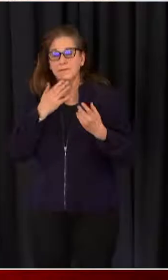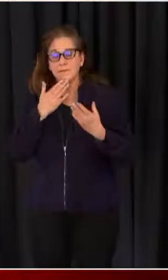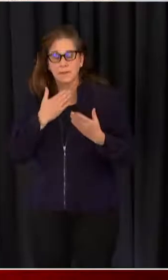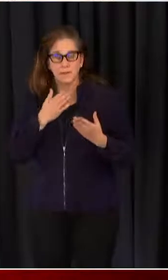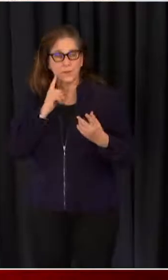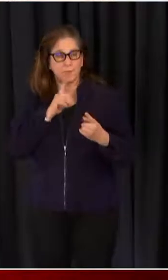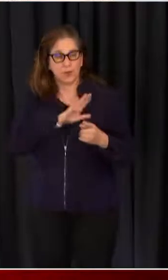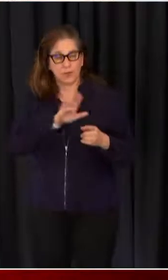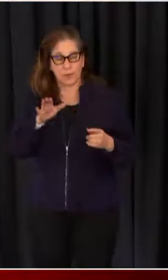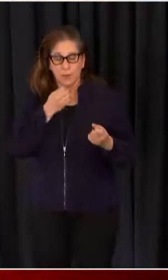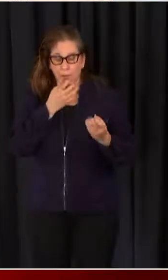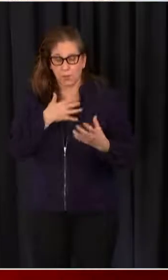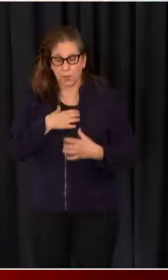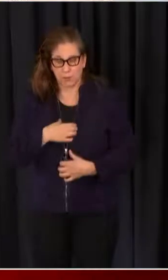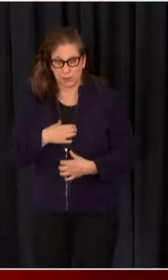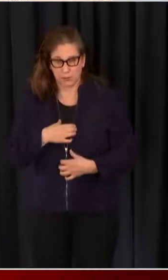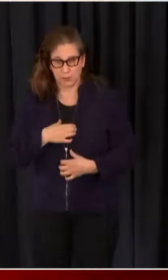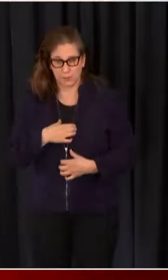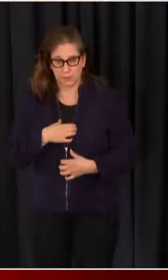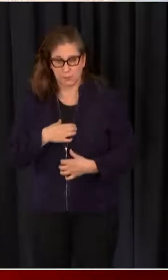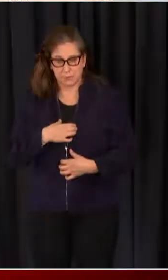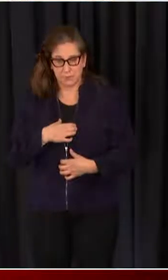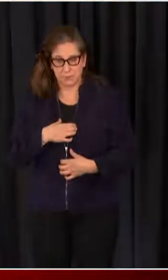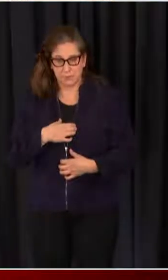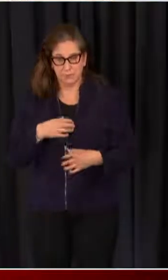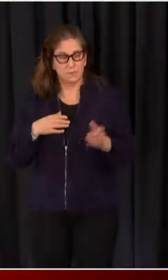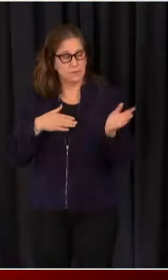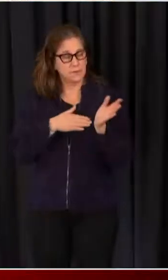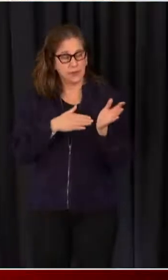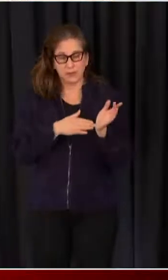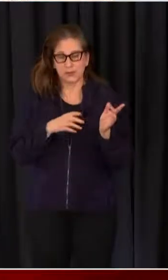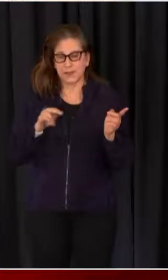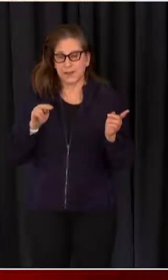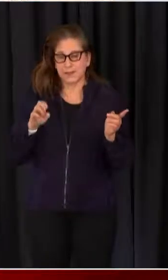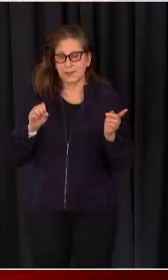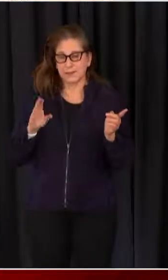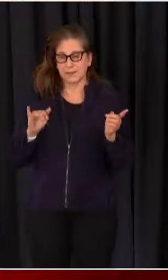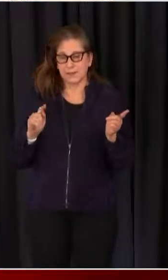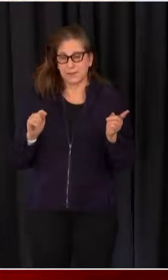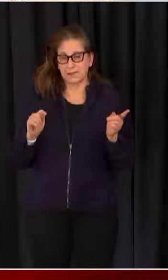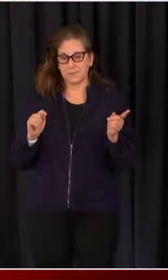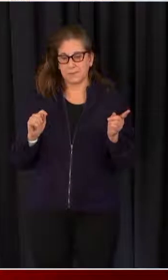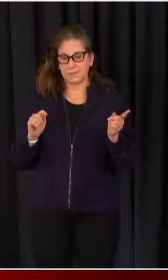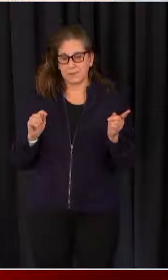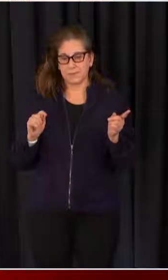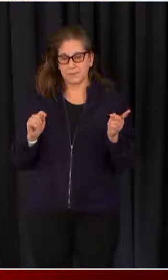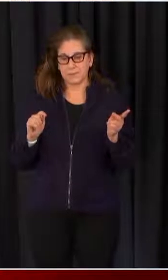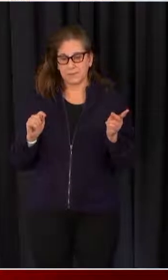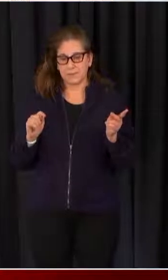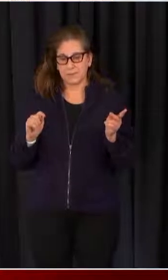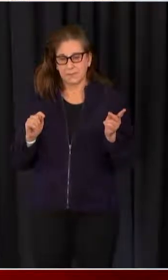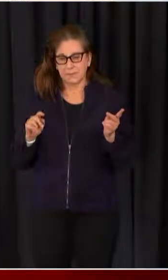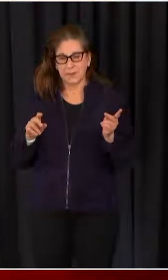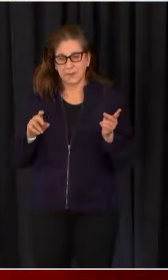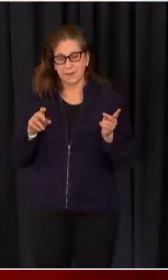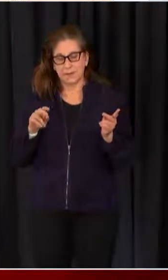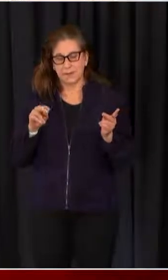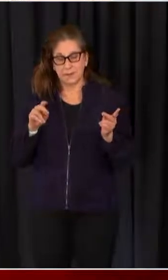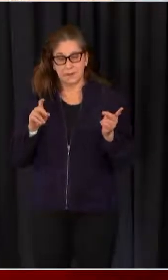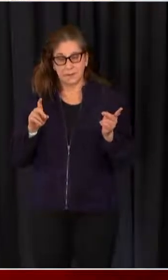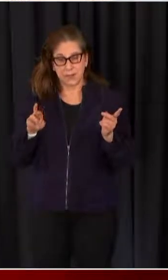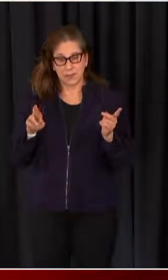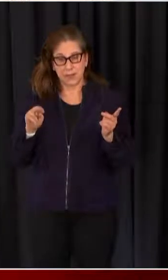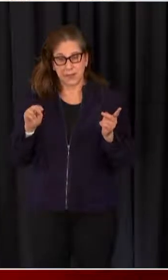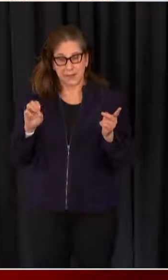that. Dr. Nesbitt, Director Rodriguez, and Chief Technology Officer Lindsay Parker will join me for the